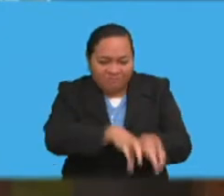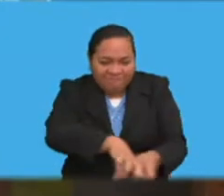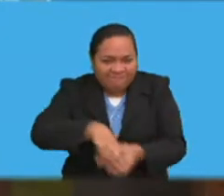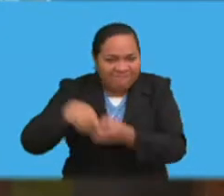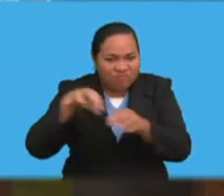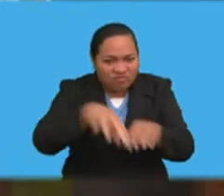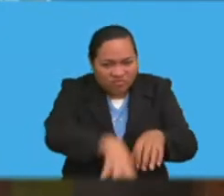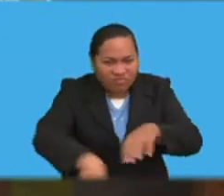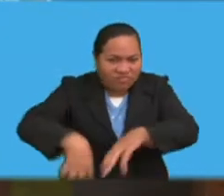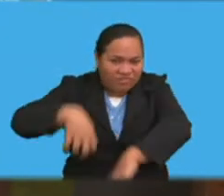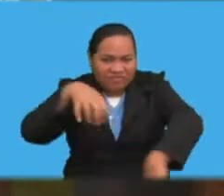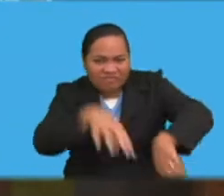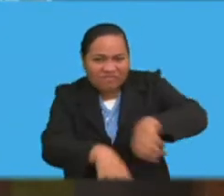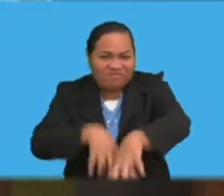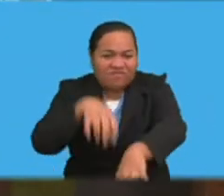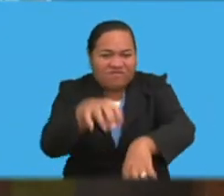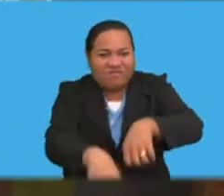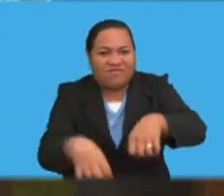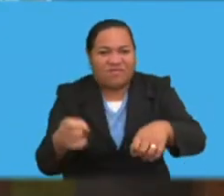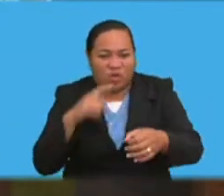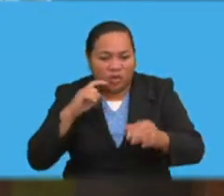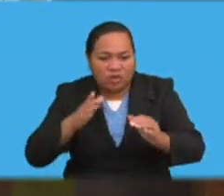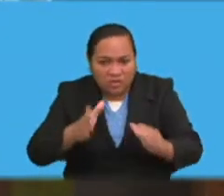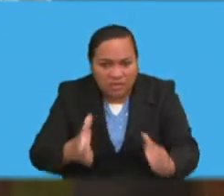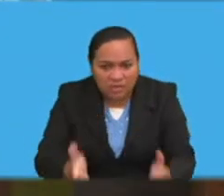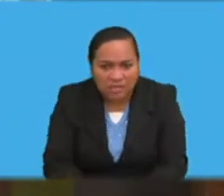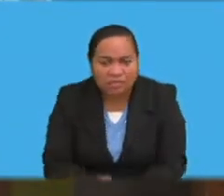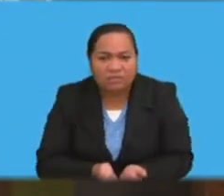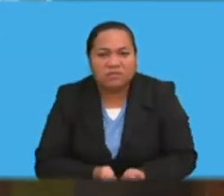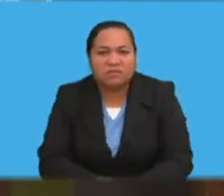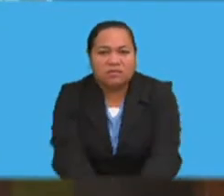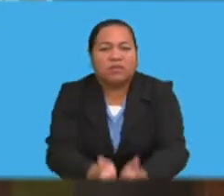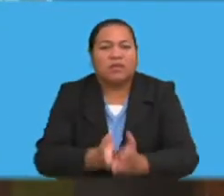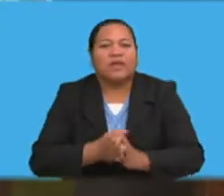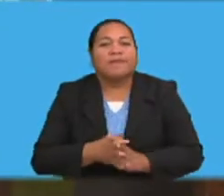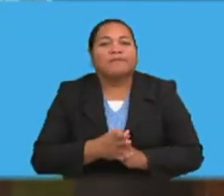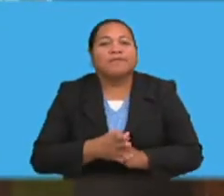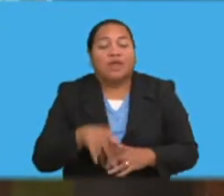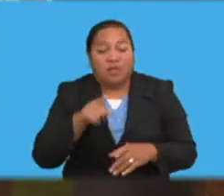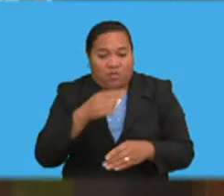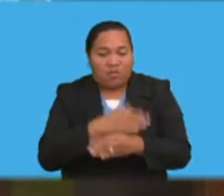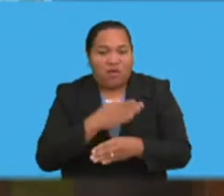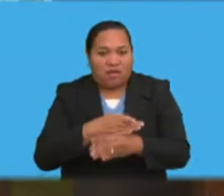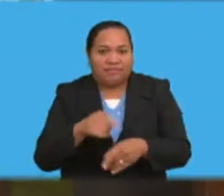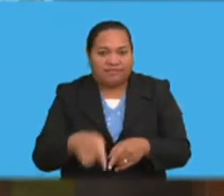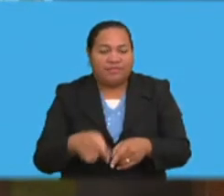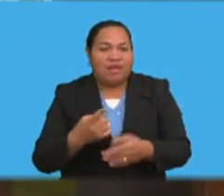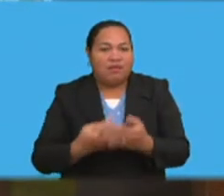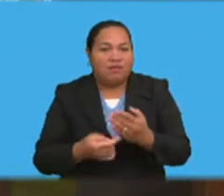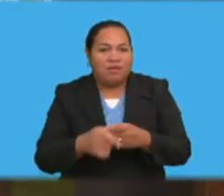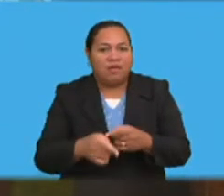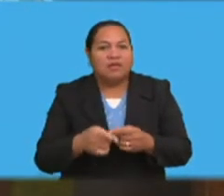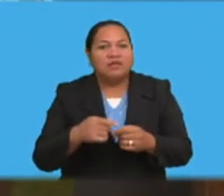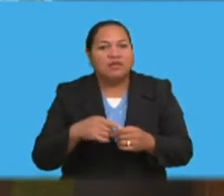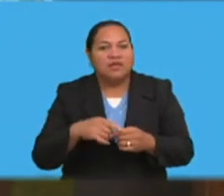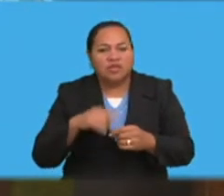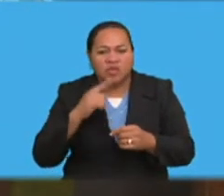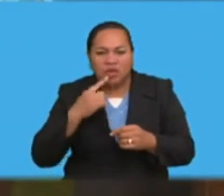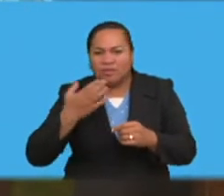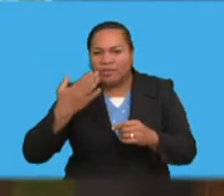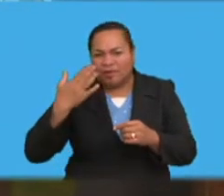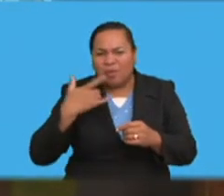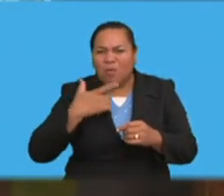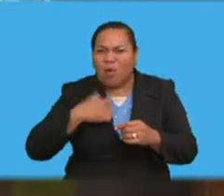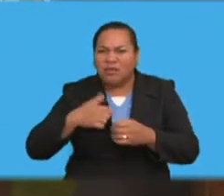In 2012, after the major flood, a maintenance dredging work was carried out on the previously dredged channel due to the